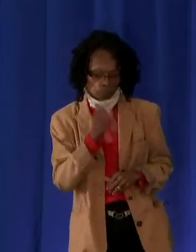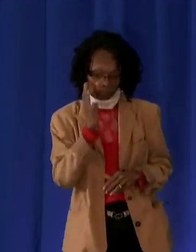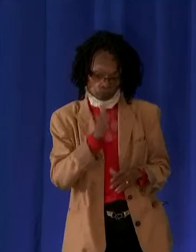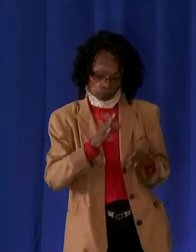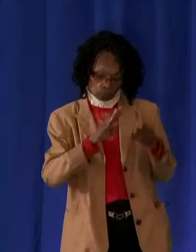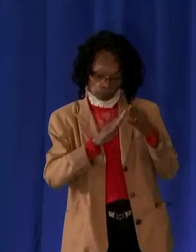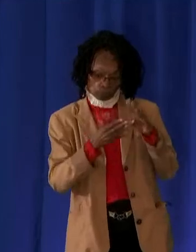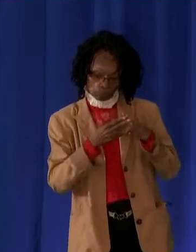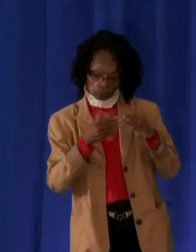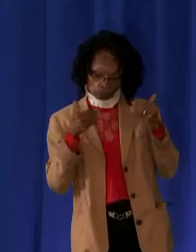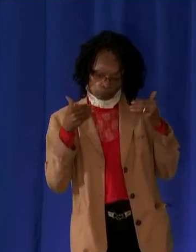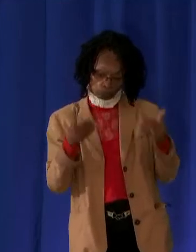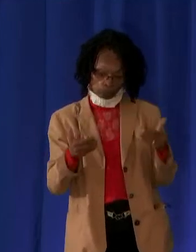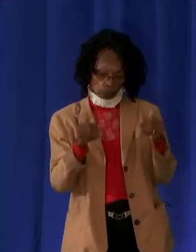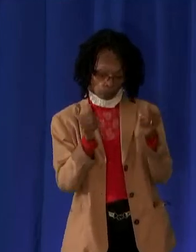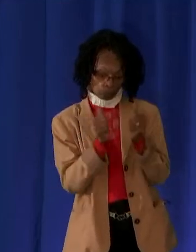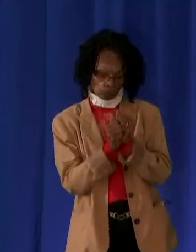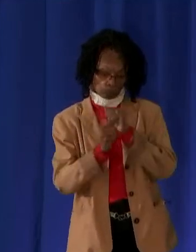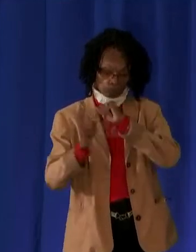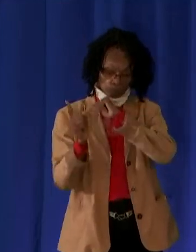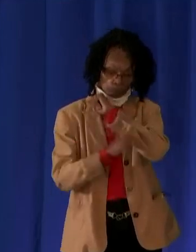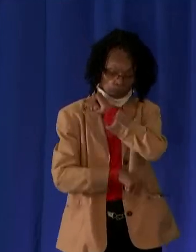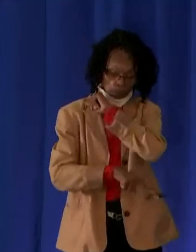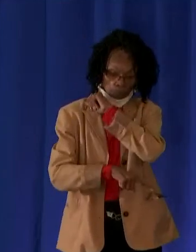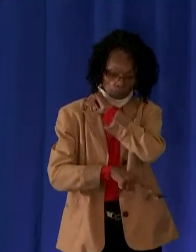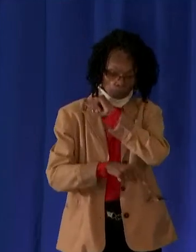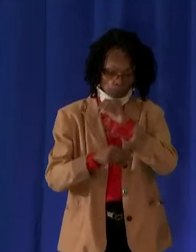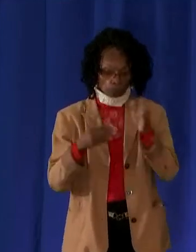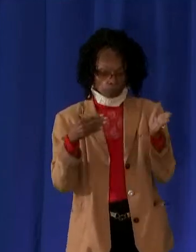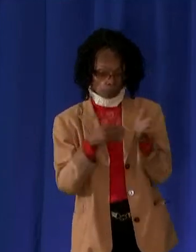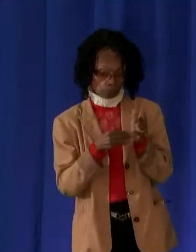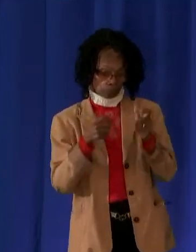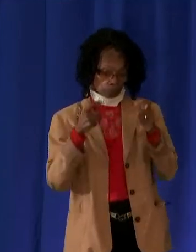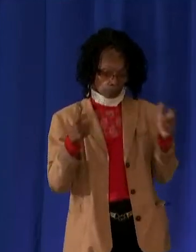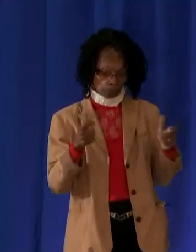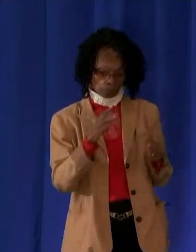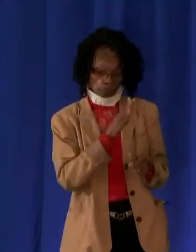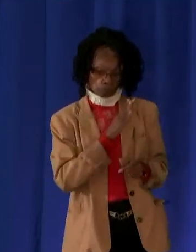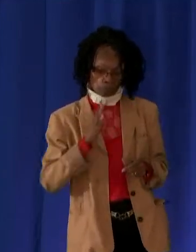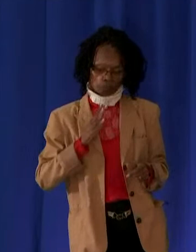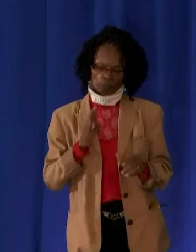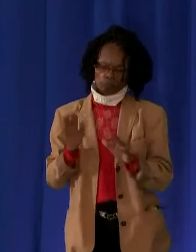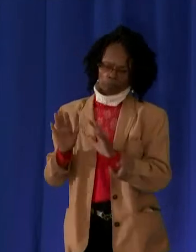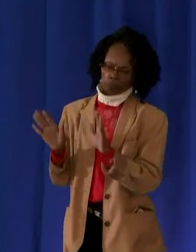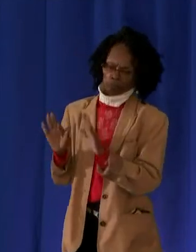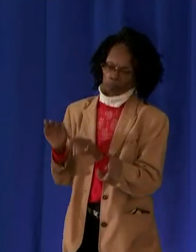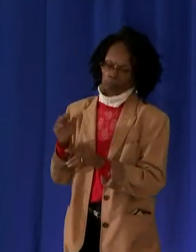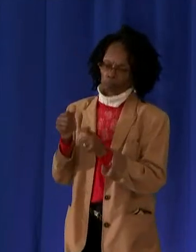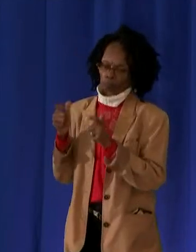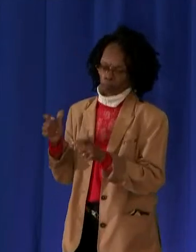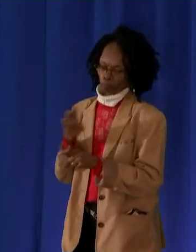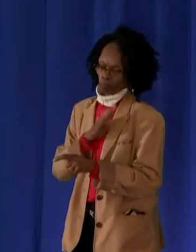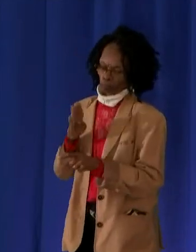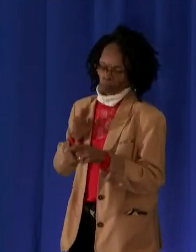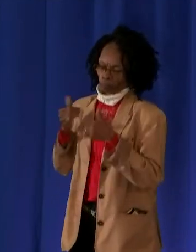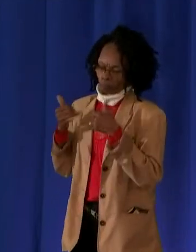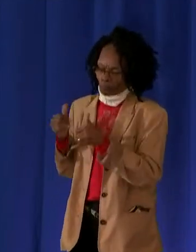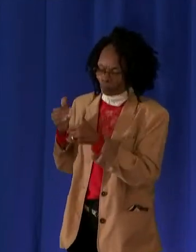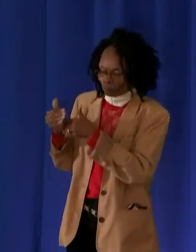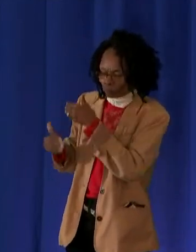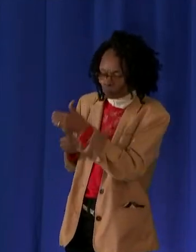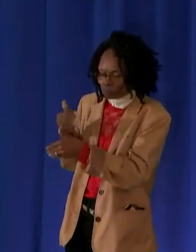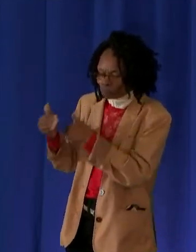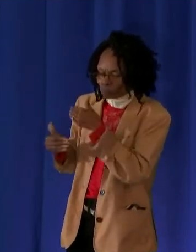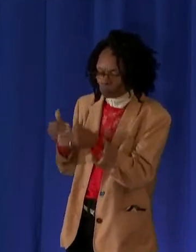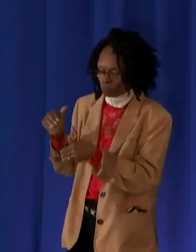go forward with punitive action against Big Board? As I understand it, Mark, Big Board is still in the